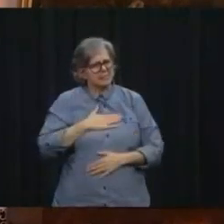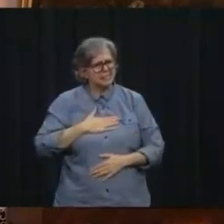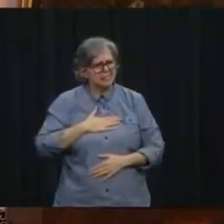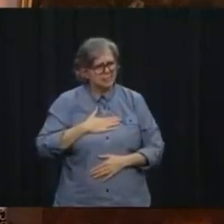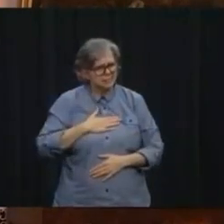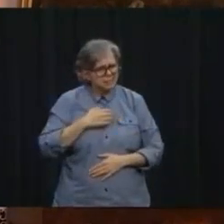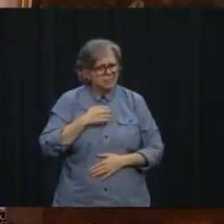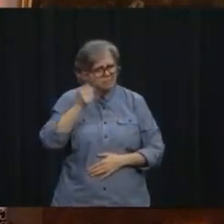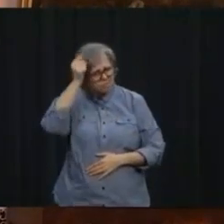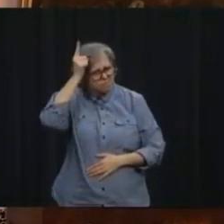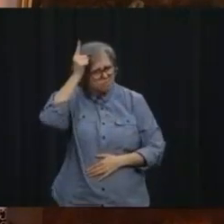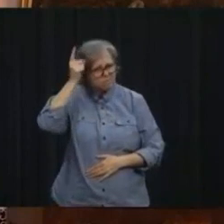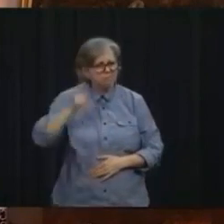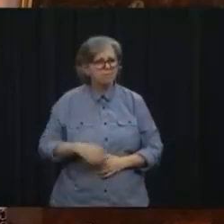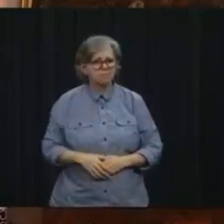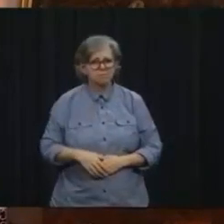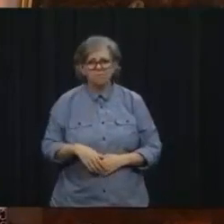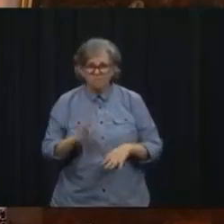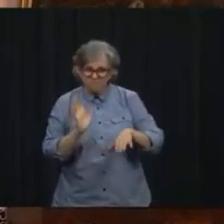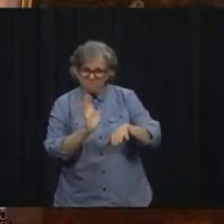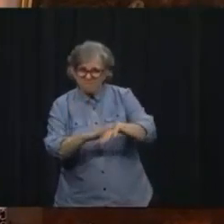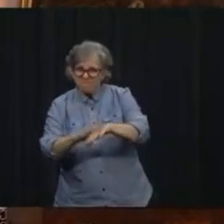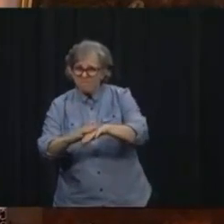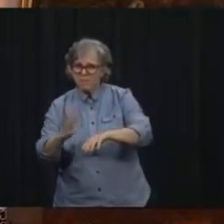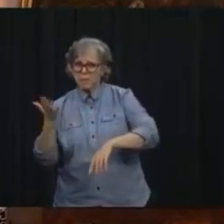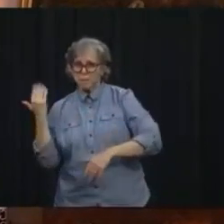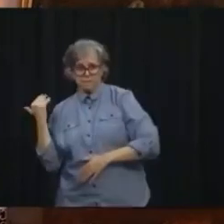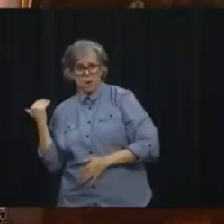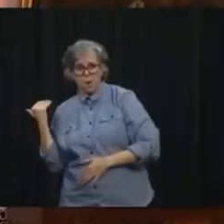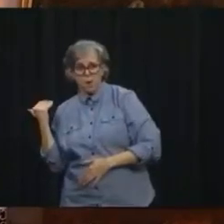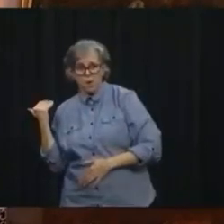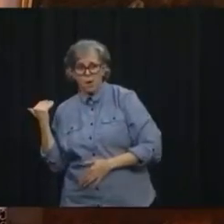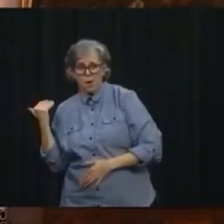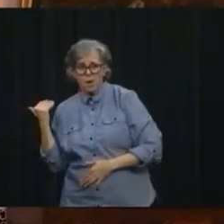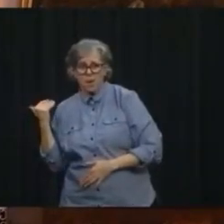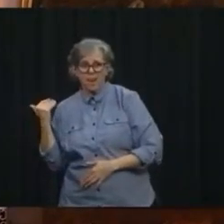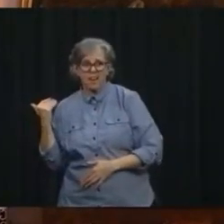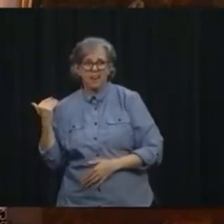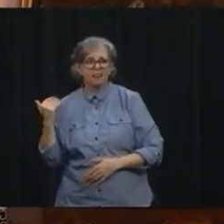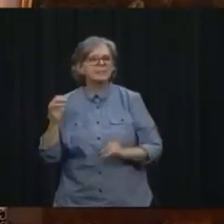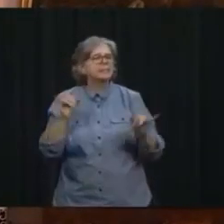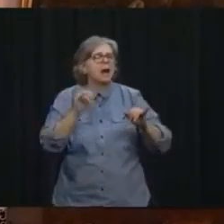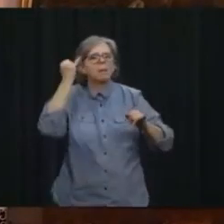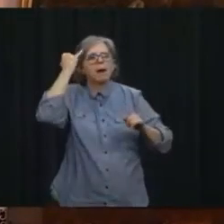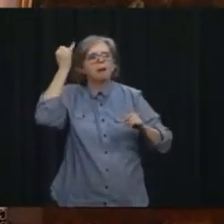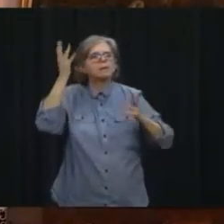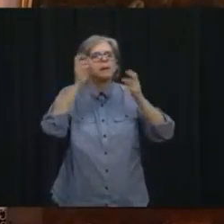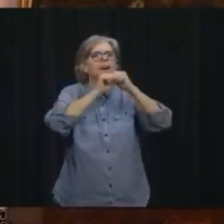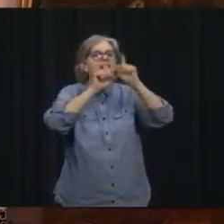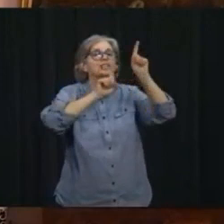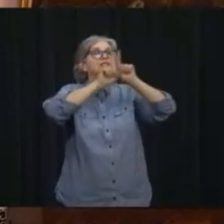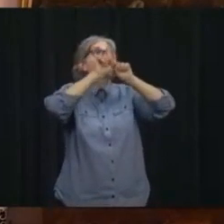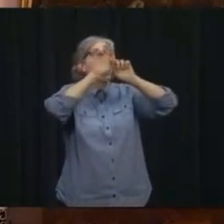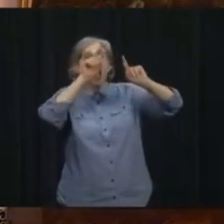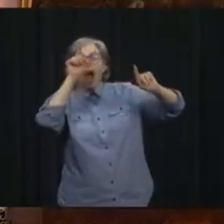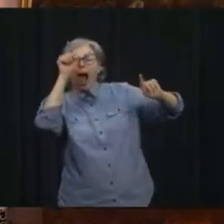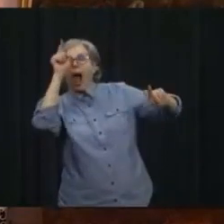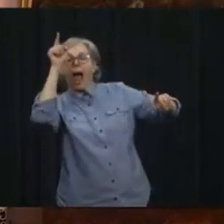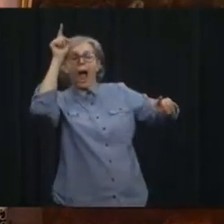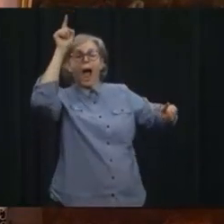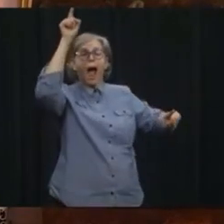with extensive universities, public and private, with students and professors in exchange. And everything points